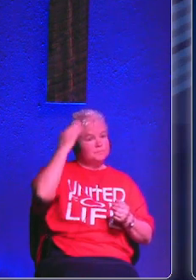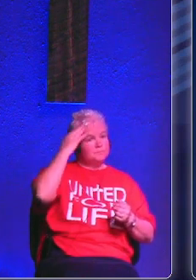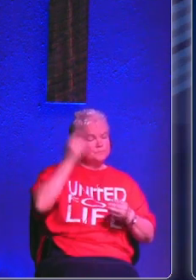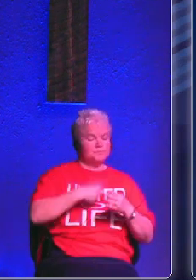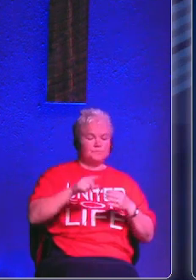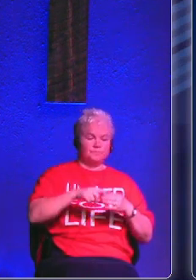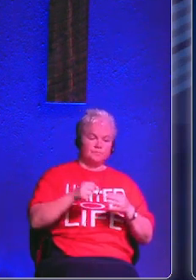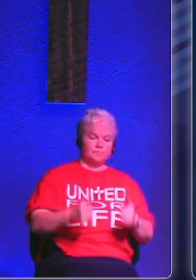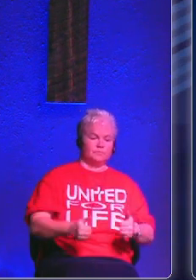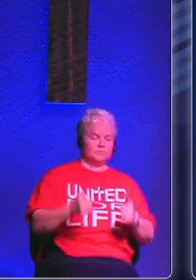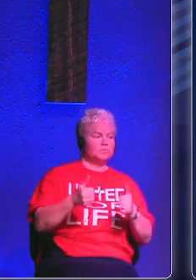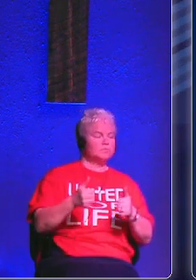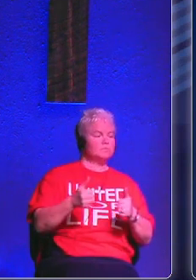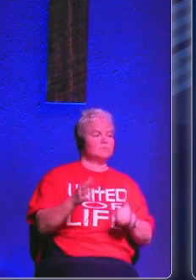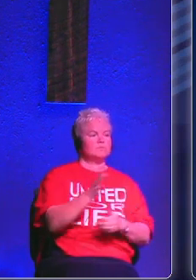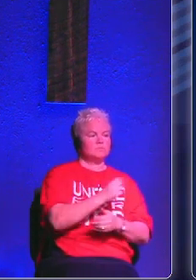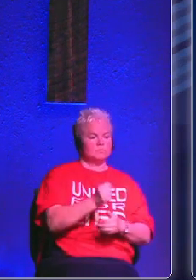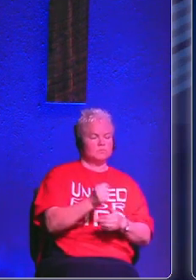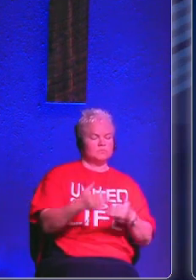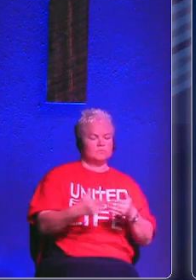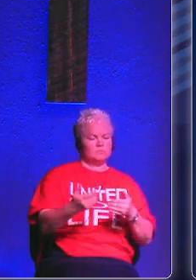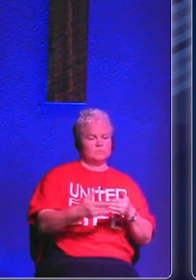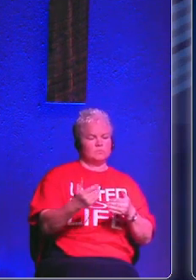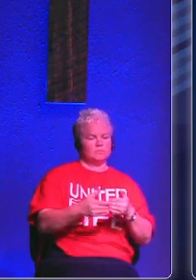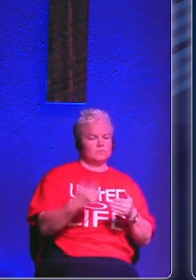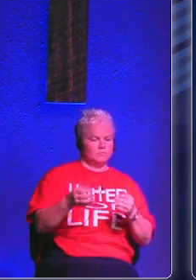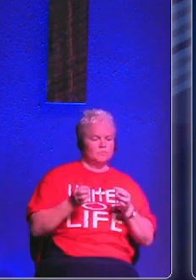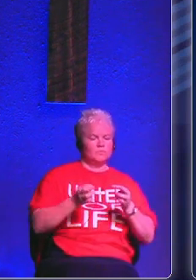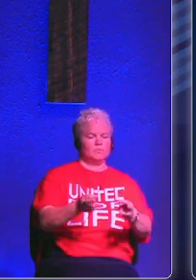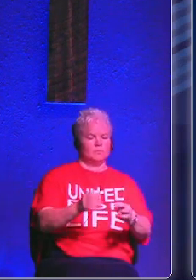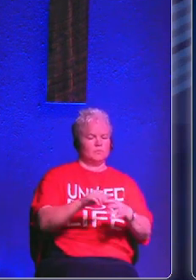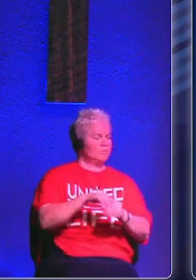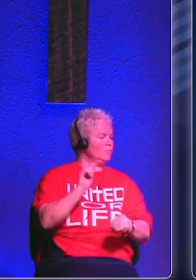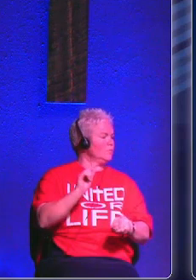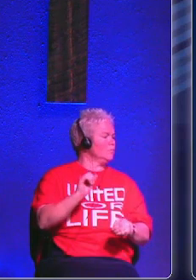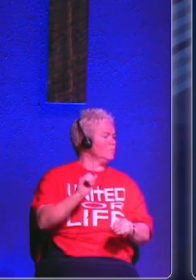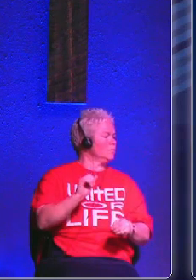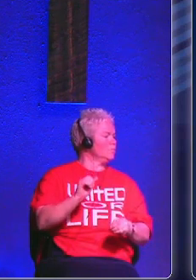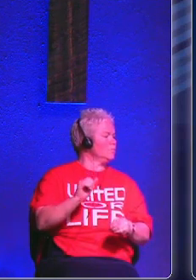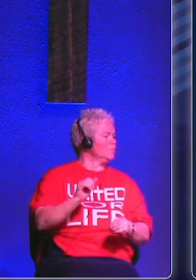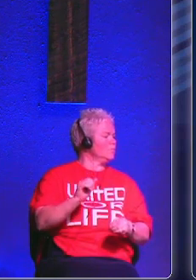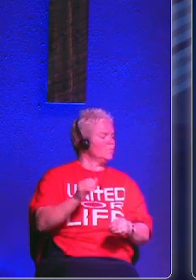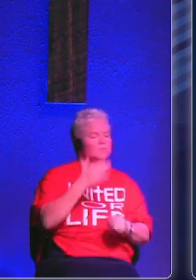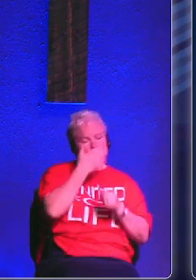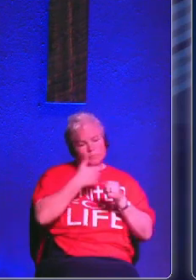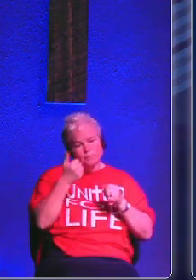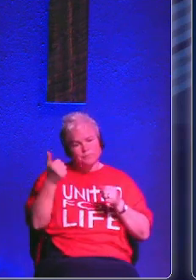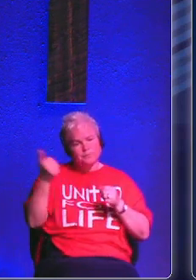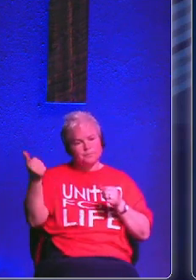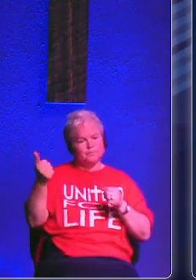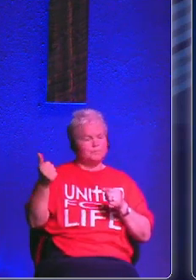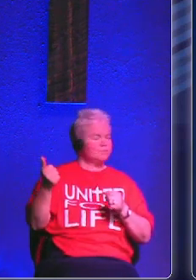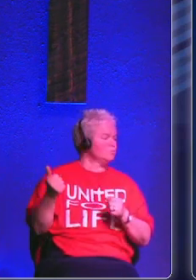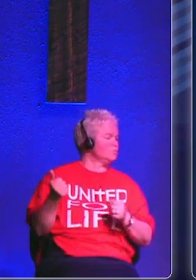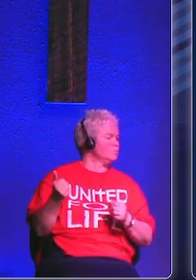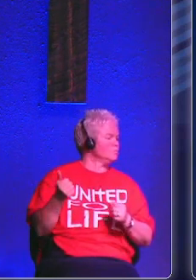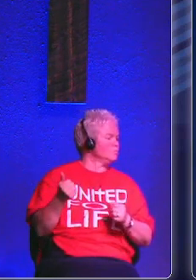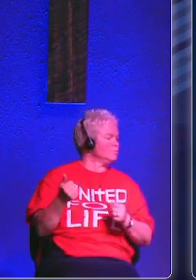your life. How many times has taking the easy way out been the best route,